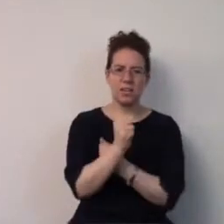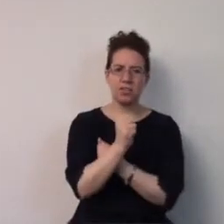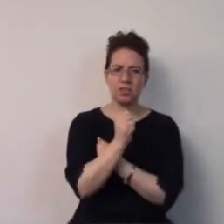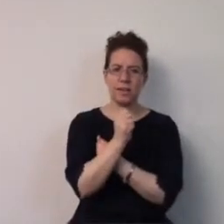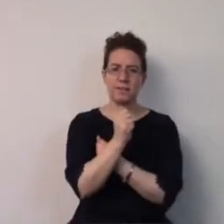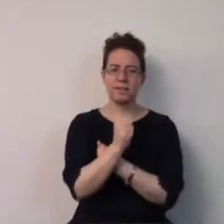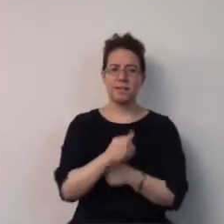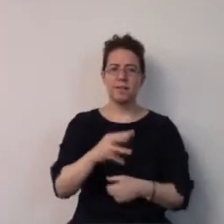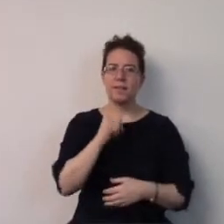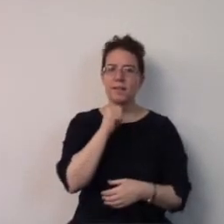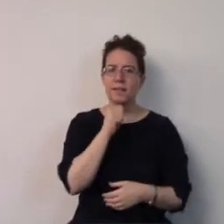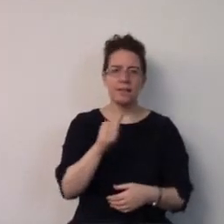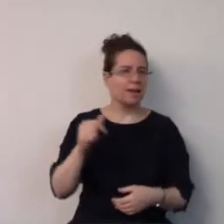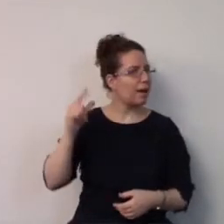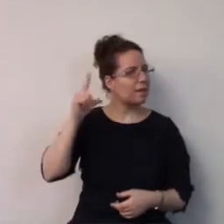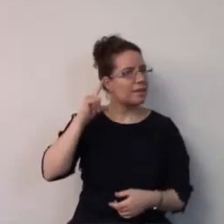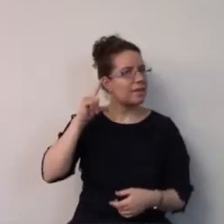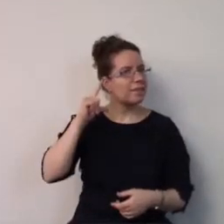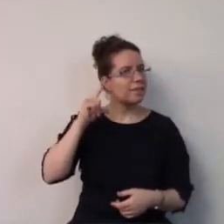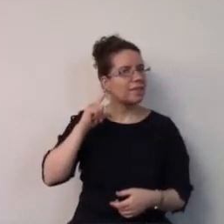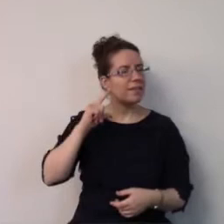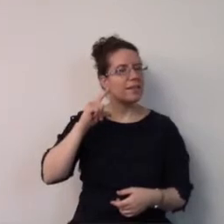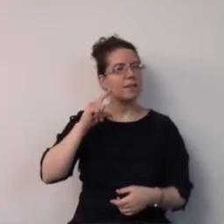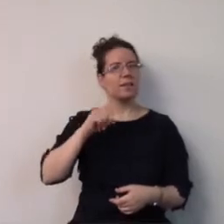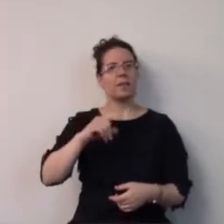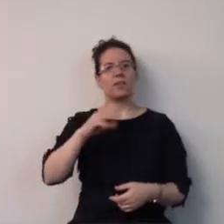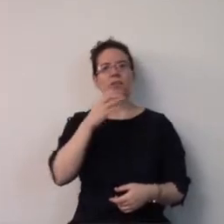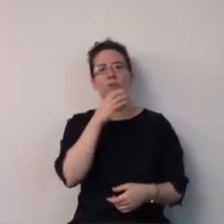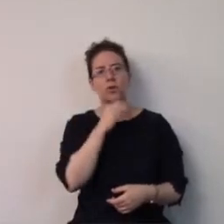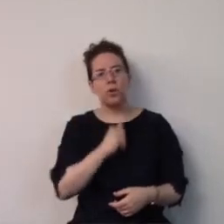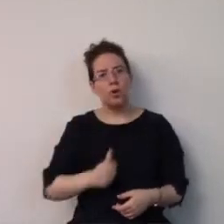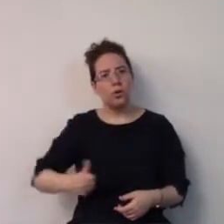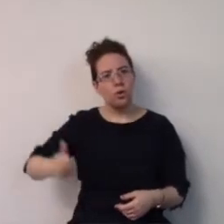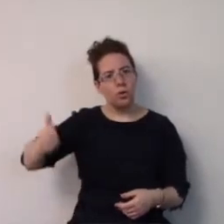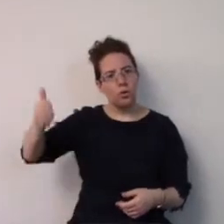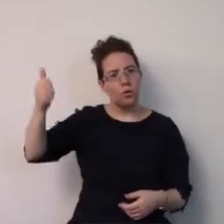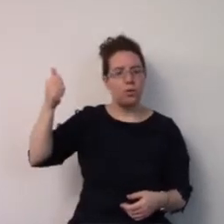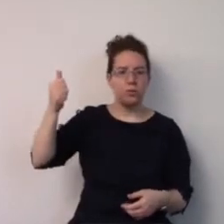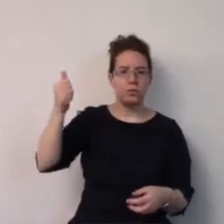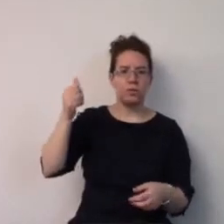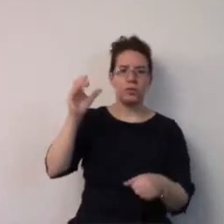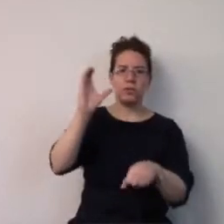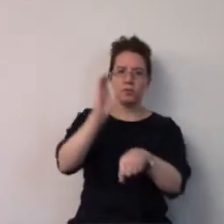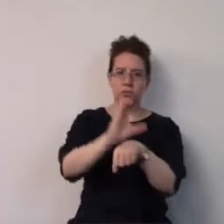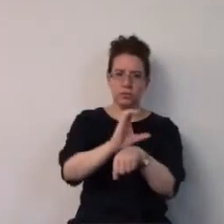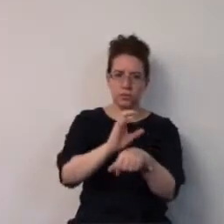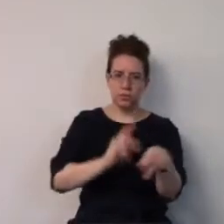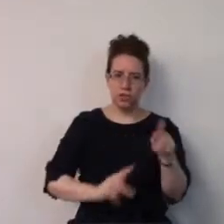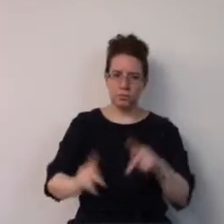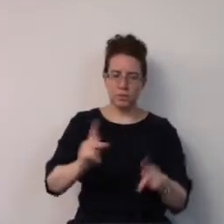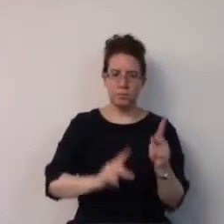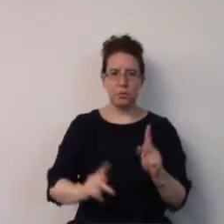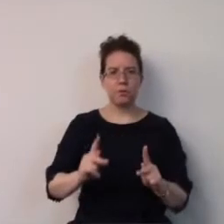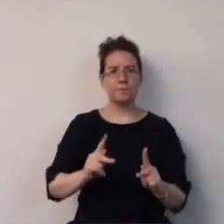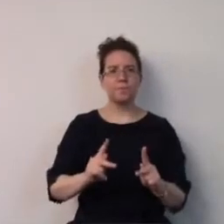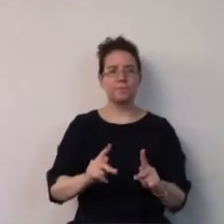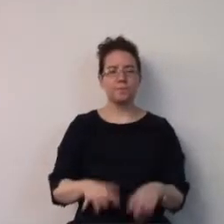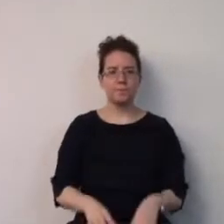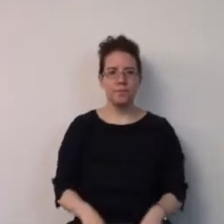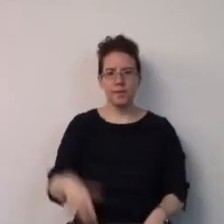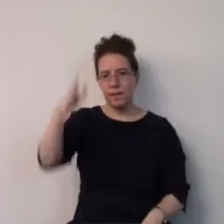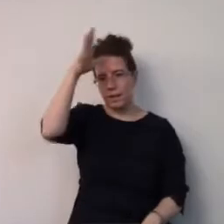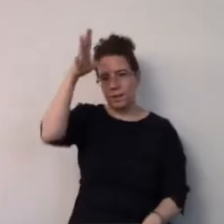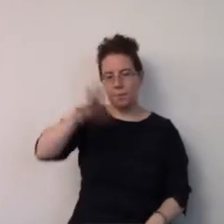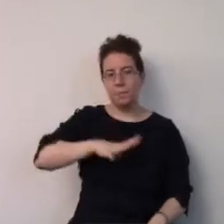to his elders. Yes. Yes. When he didn't listen to his elders, he listened to his peers, who told him the